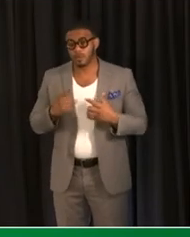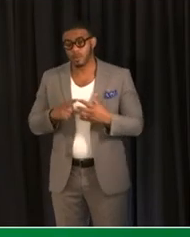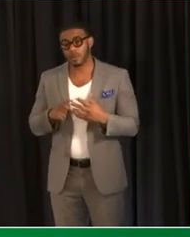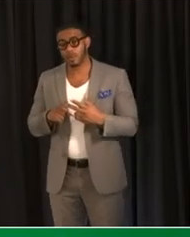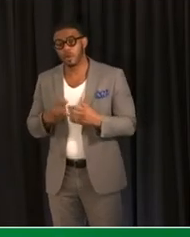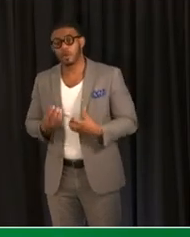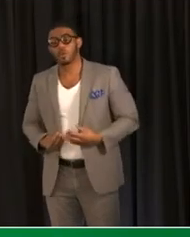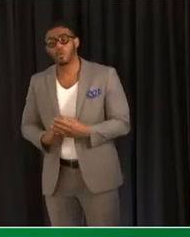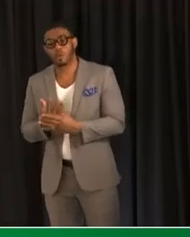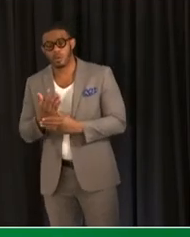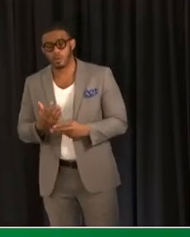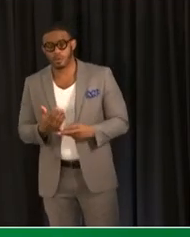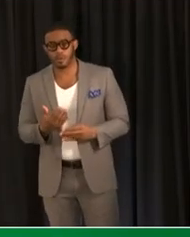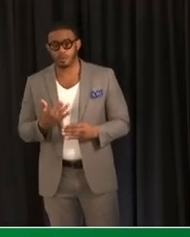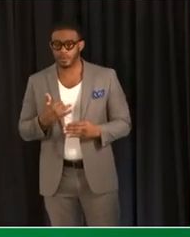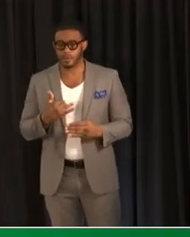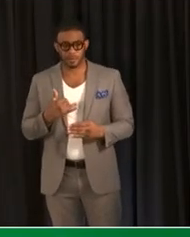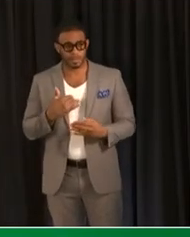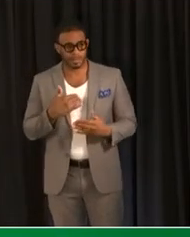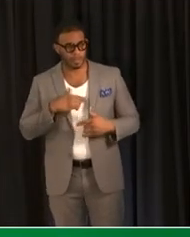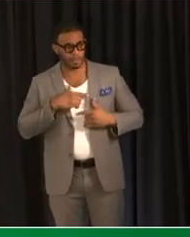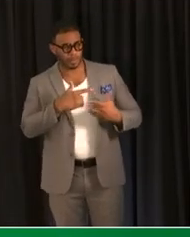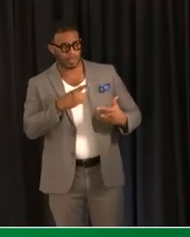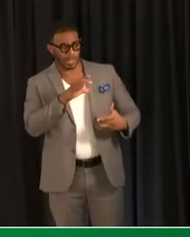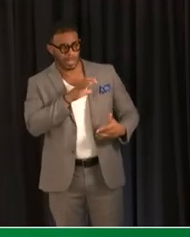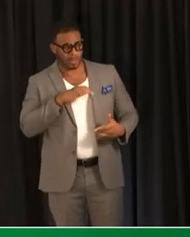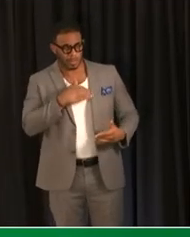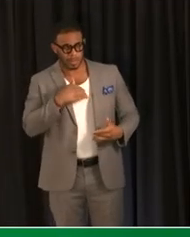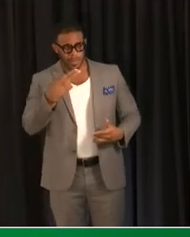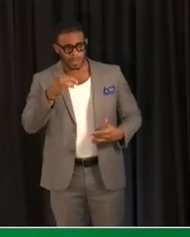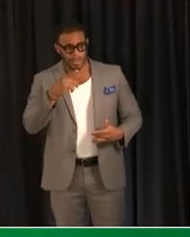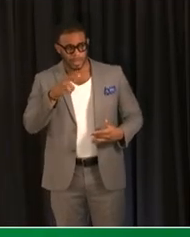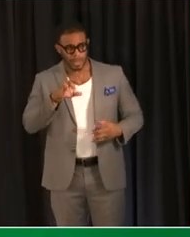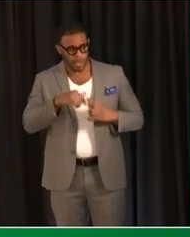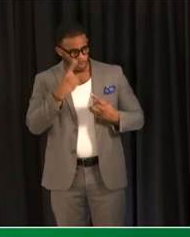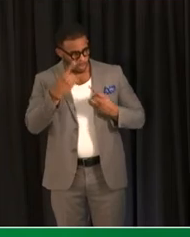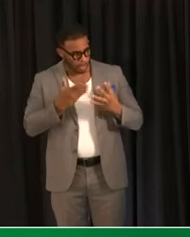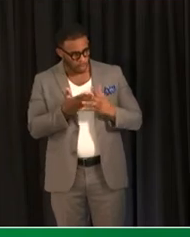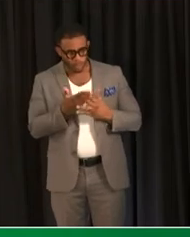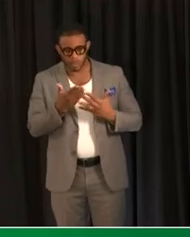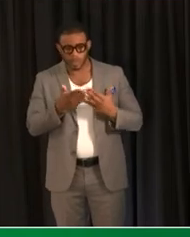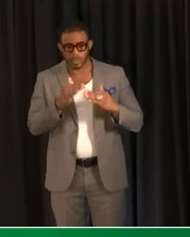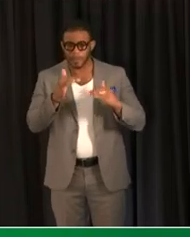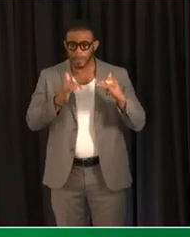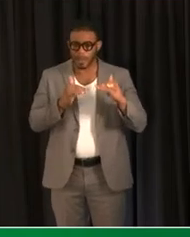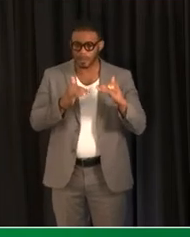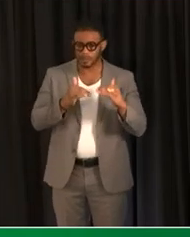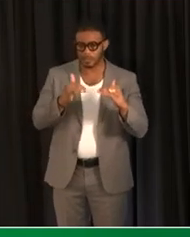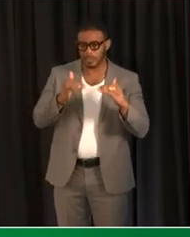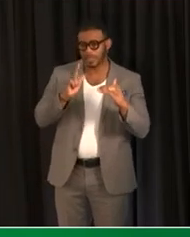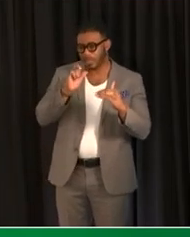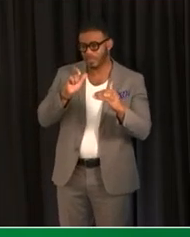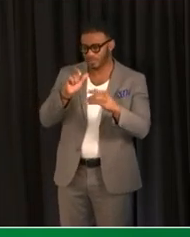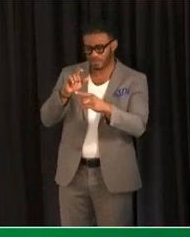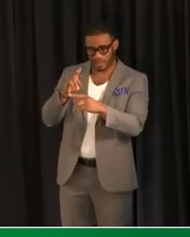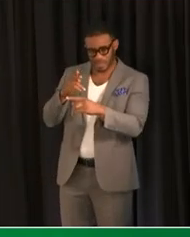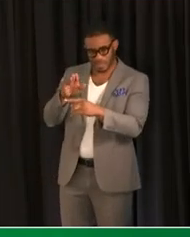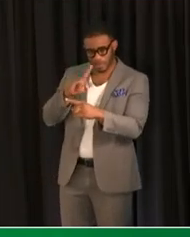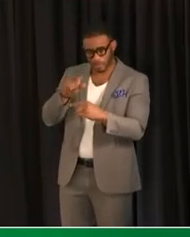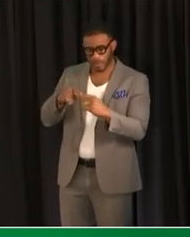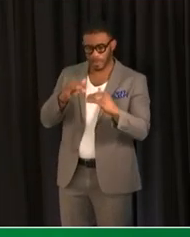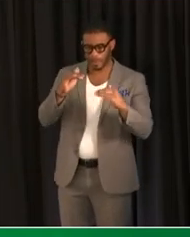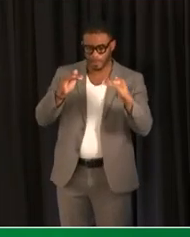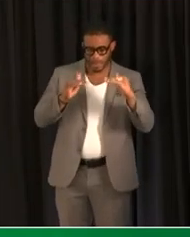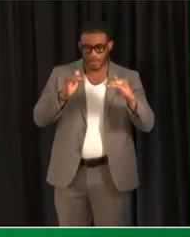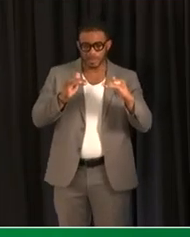recovery, and growth. But I turn to Councilmember Henderson just to think about how you think through kind of the balance to strike. I think that's what Kathy's talking